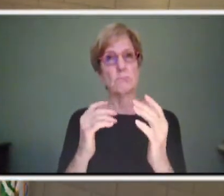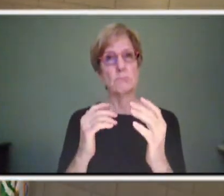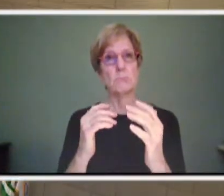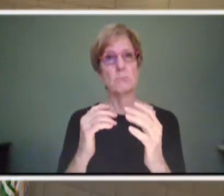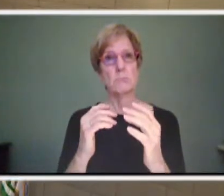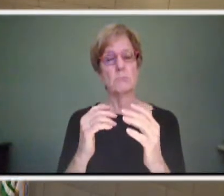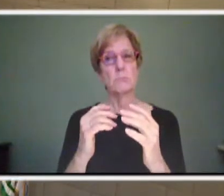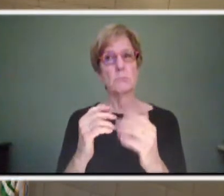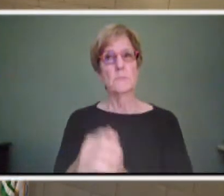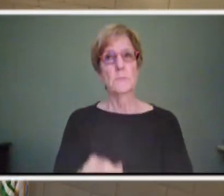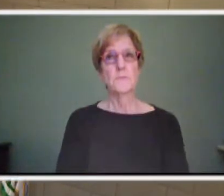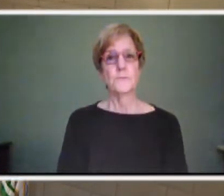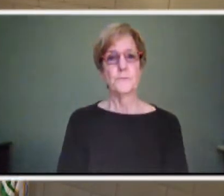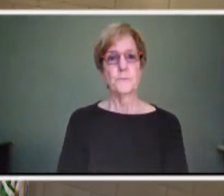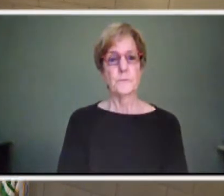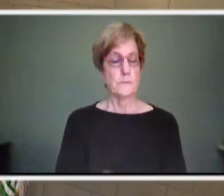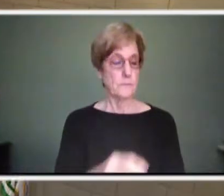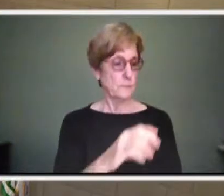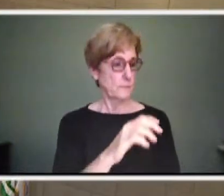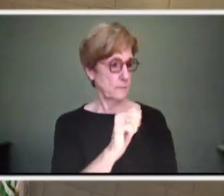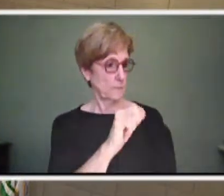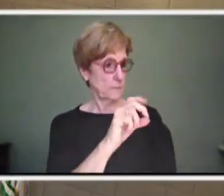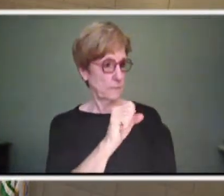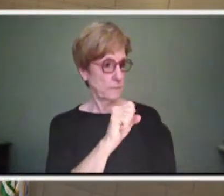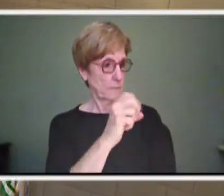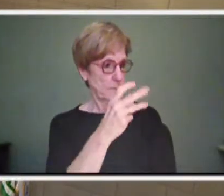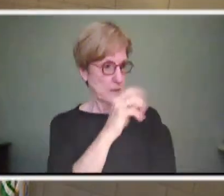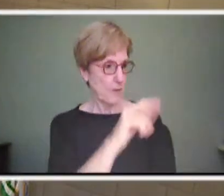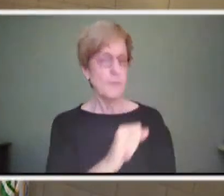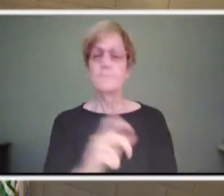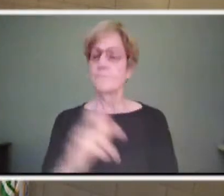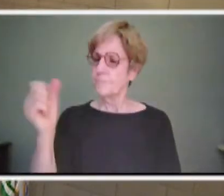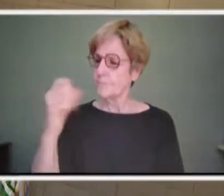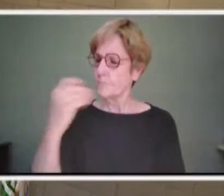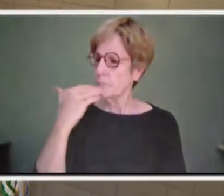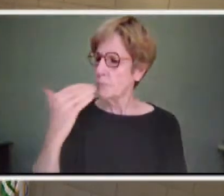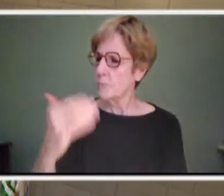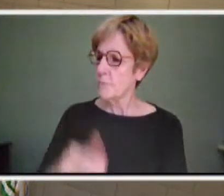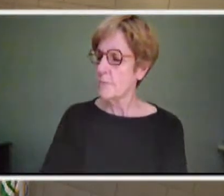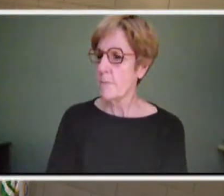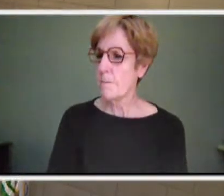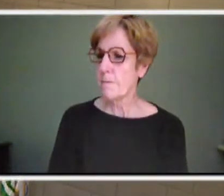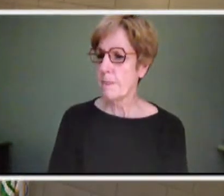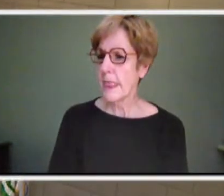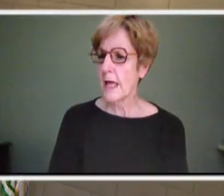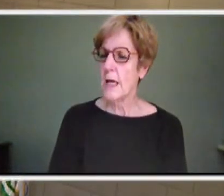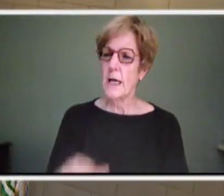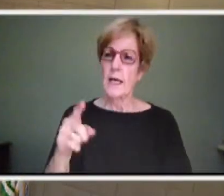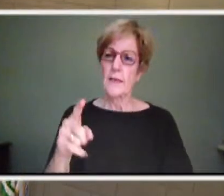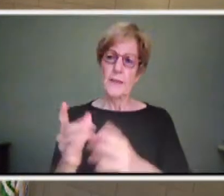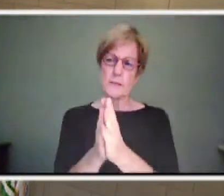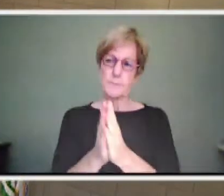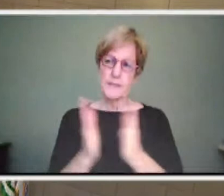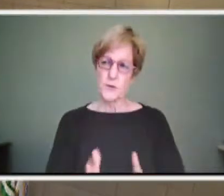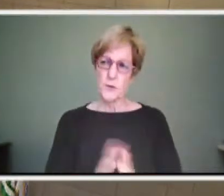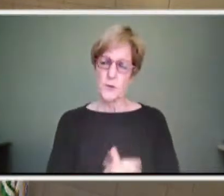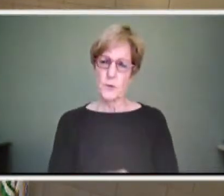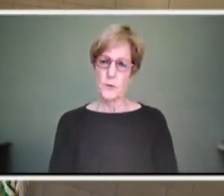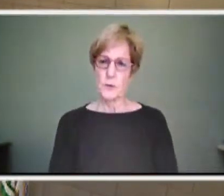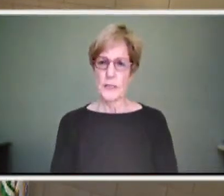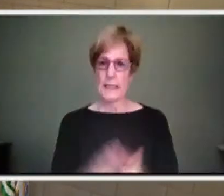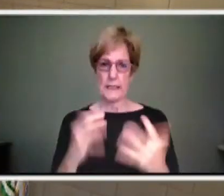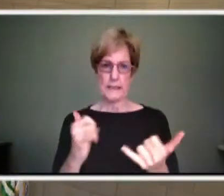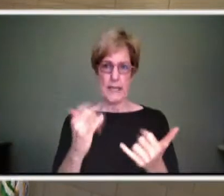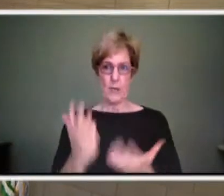Ms. Ashmere? Yes, thank you. So has petitioner, because now there is a motion